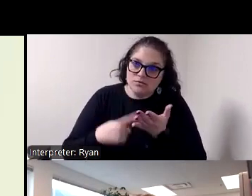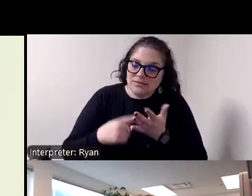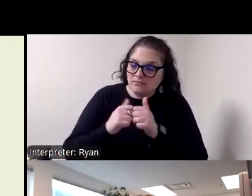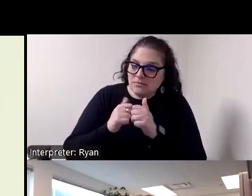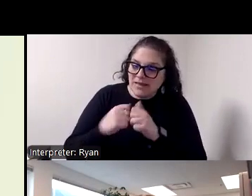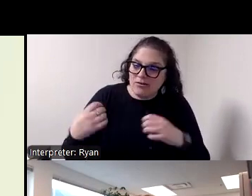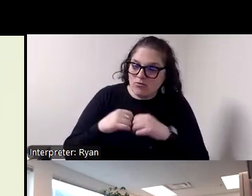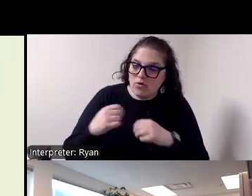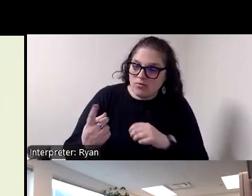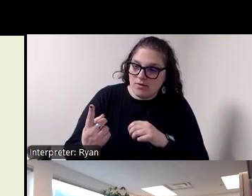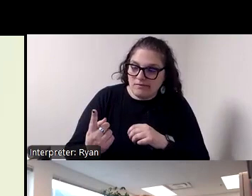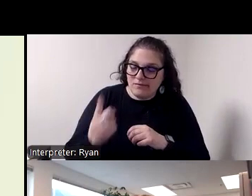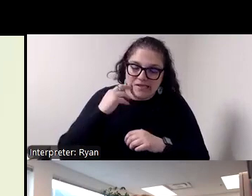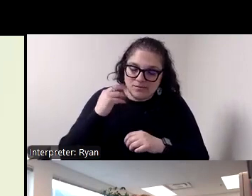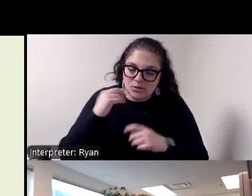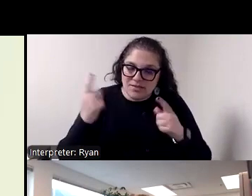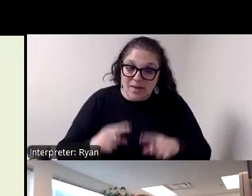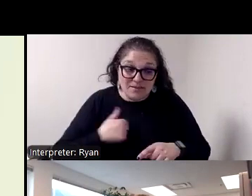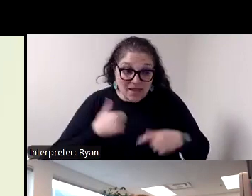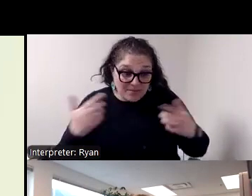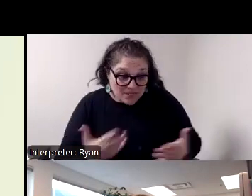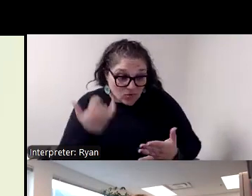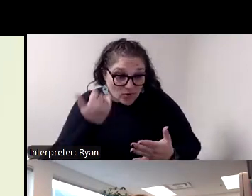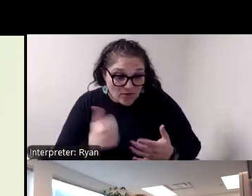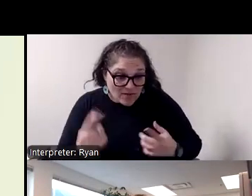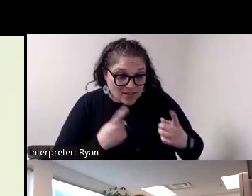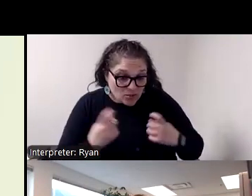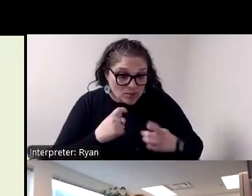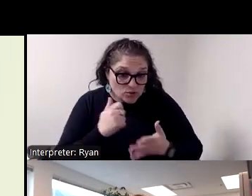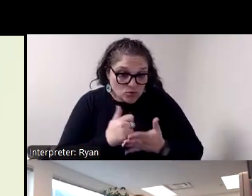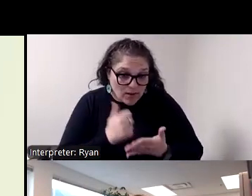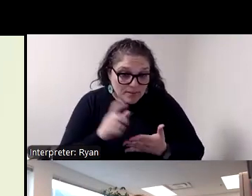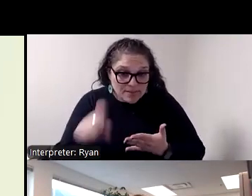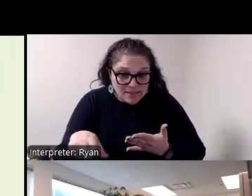we reach them. And I'm here for any questions if you guys need help.